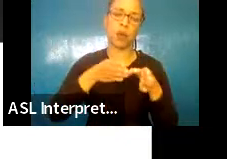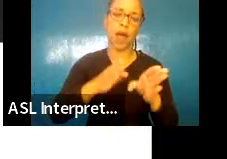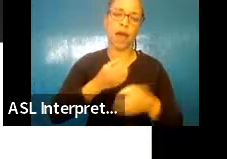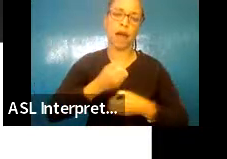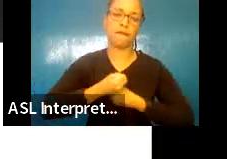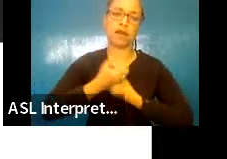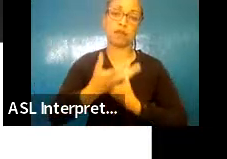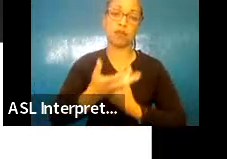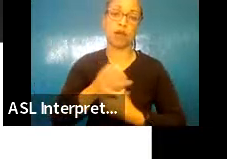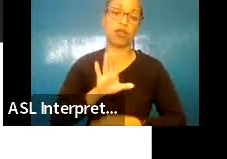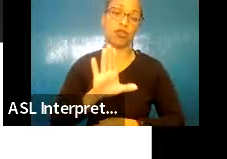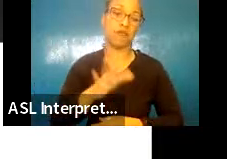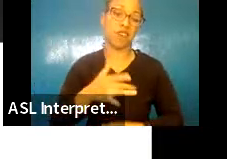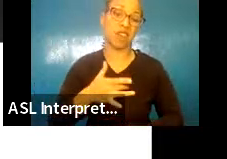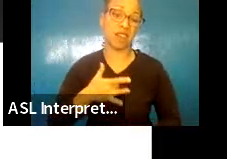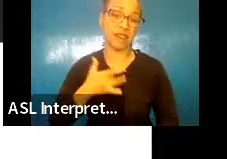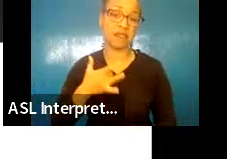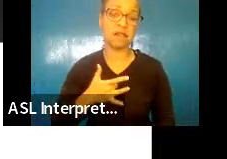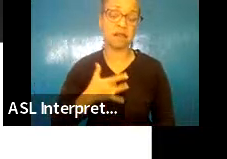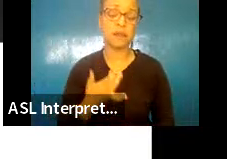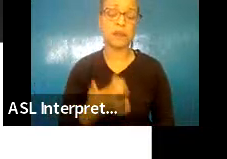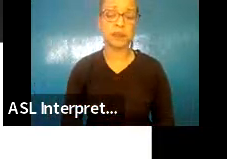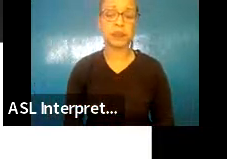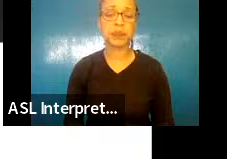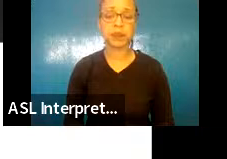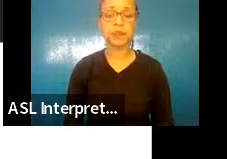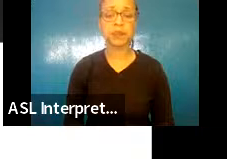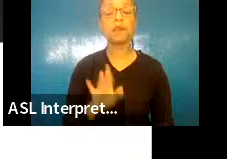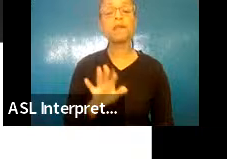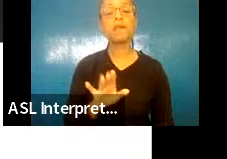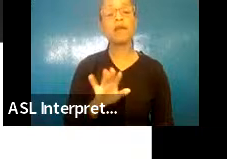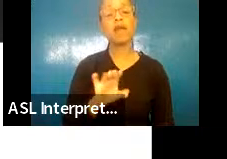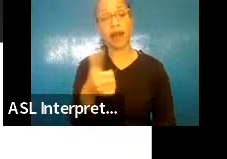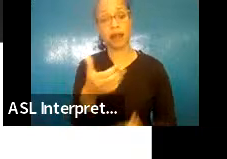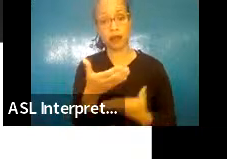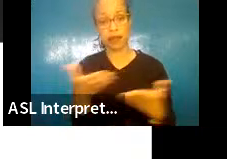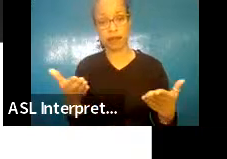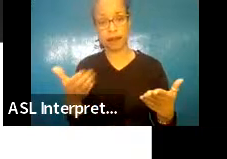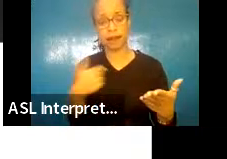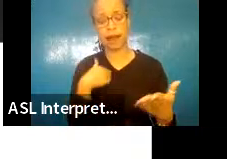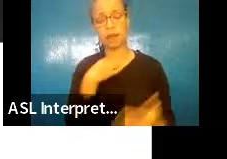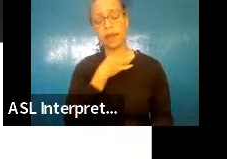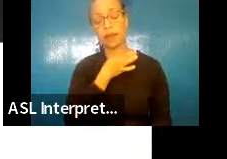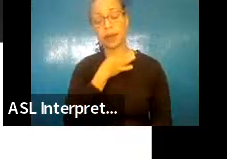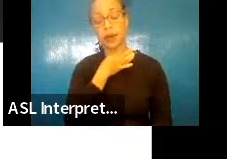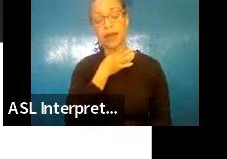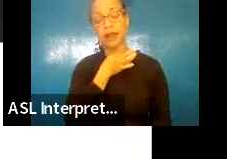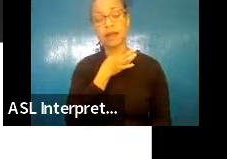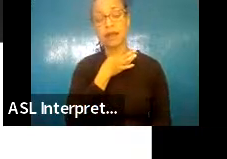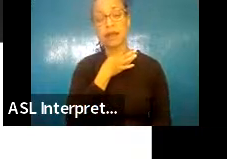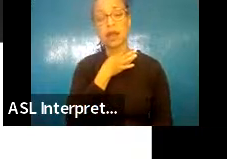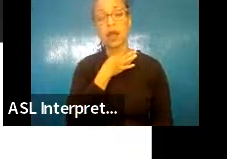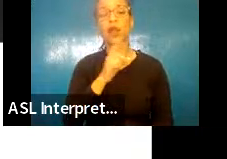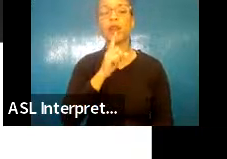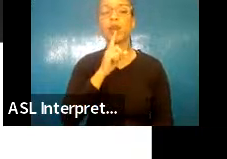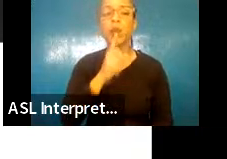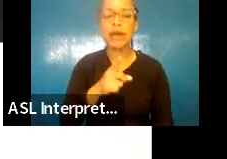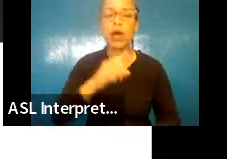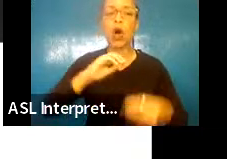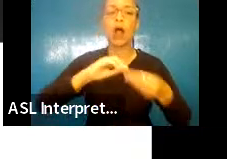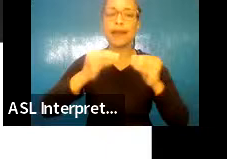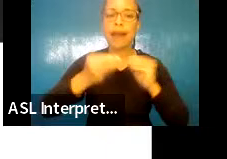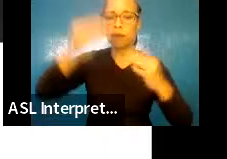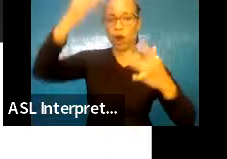your feelings. The other thing that I'm wondering about is what the real number of cases